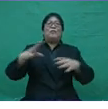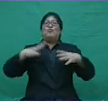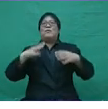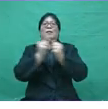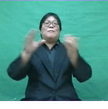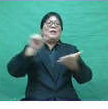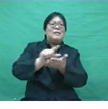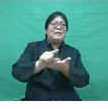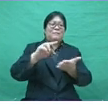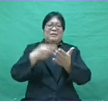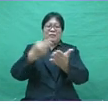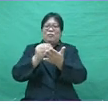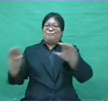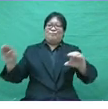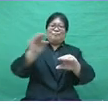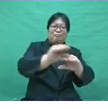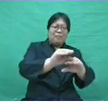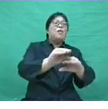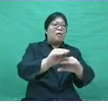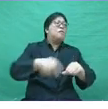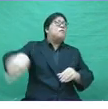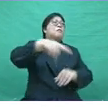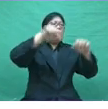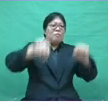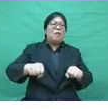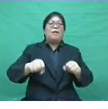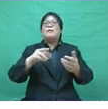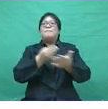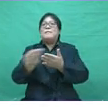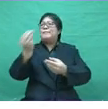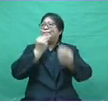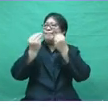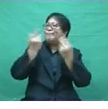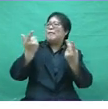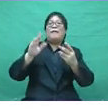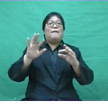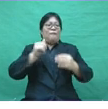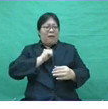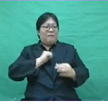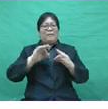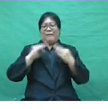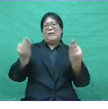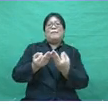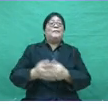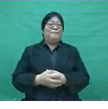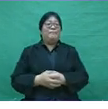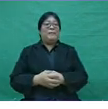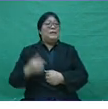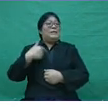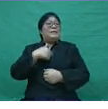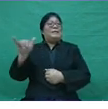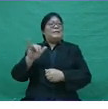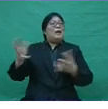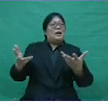to enable them to at least put food on the table for themselves and their families. We had also looked